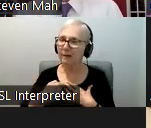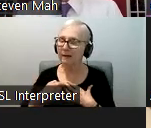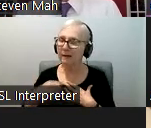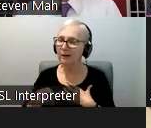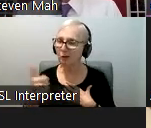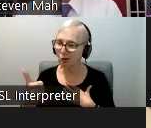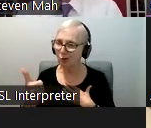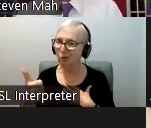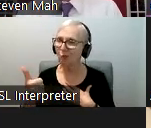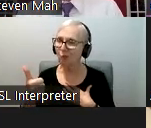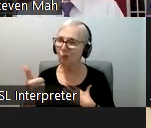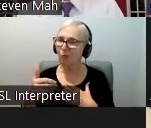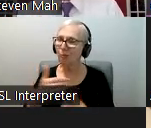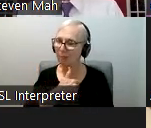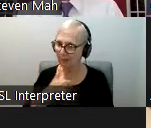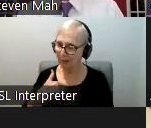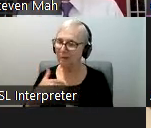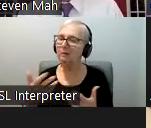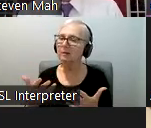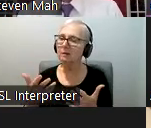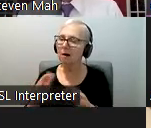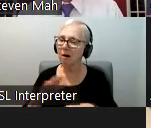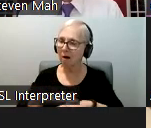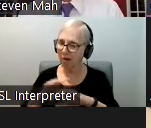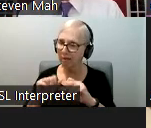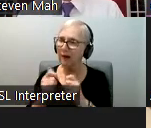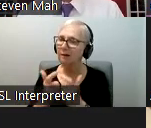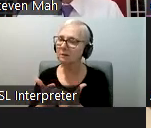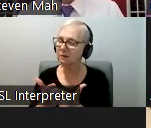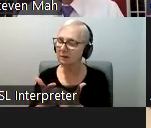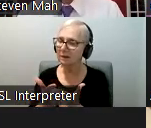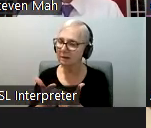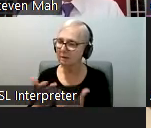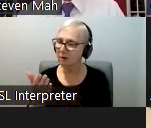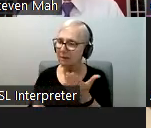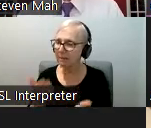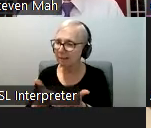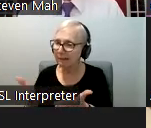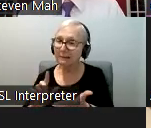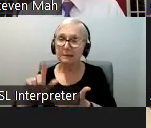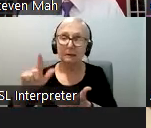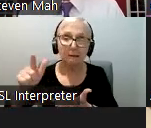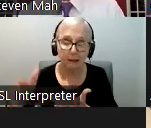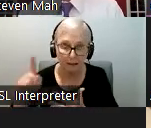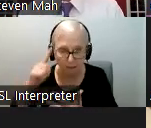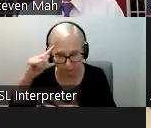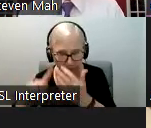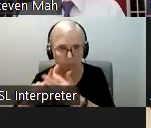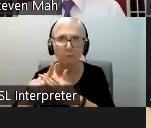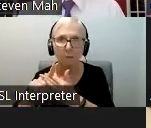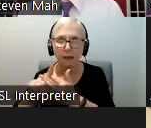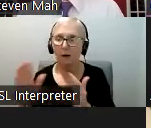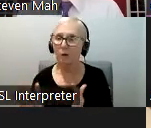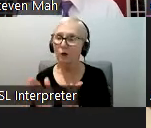colleagues on the council, and there may be things that come to mind after the fact. And I would encourage you to,